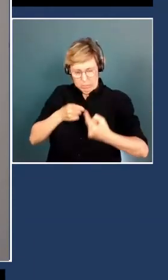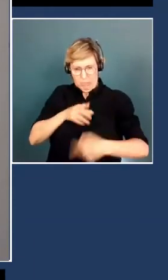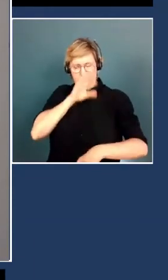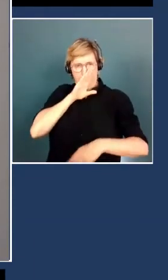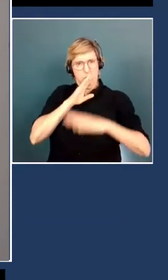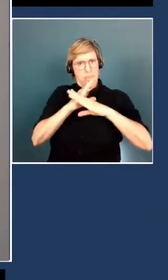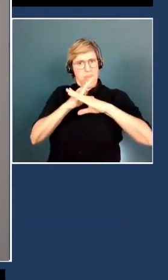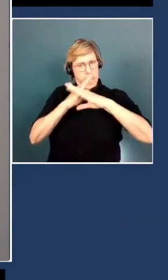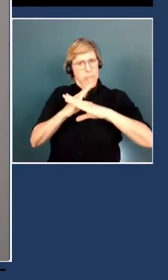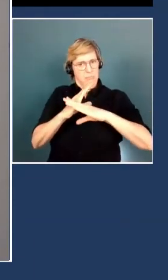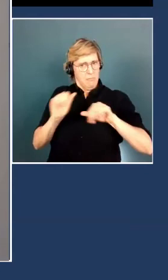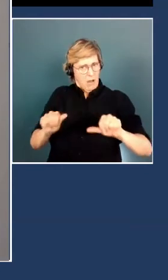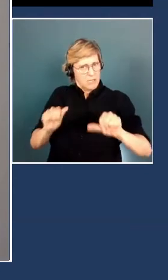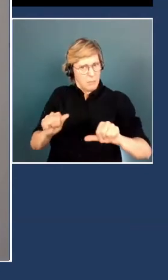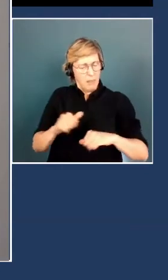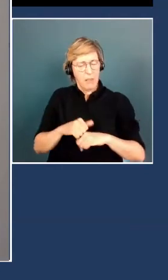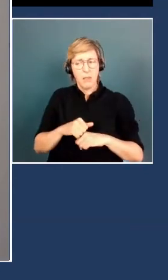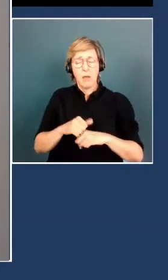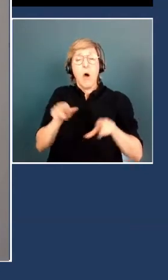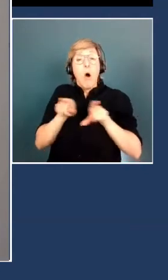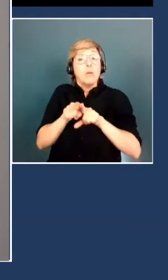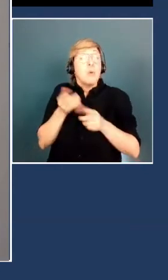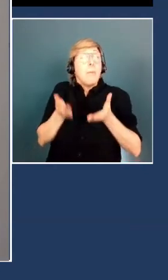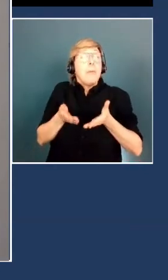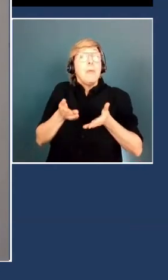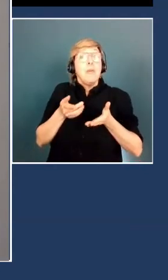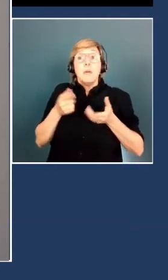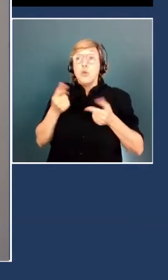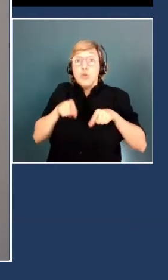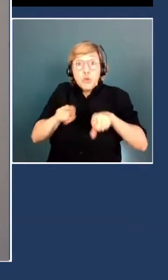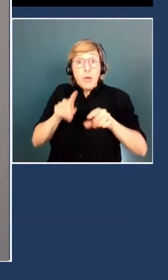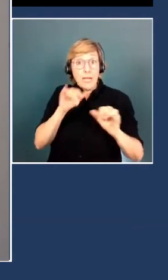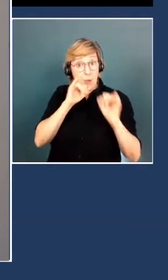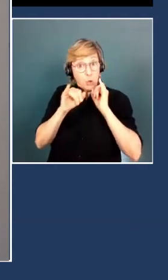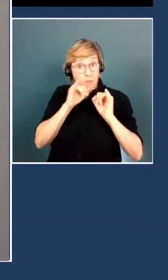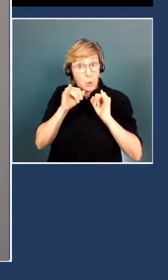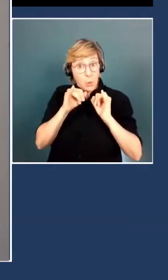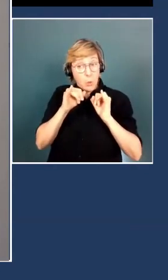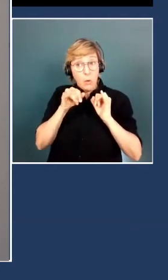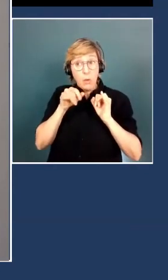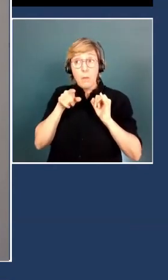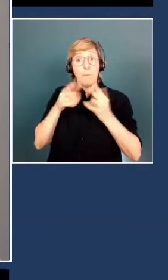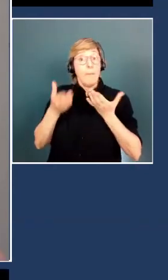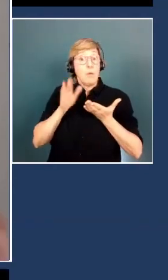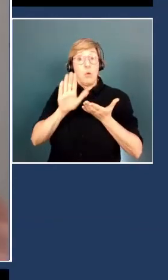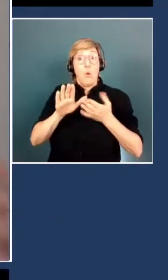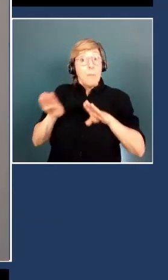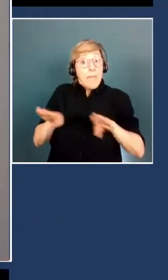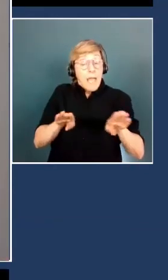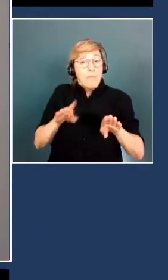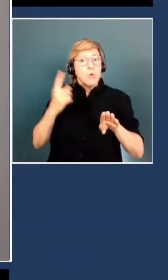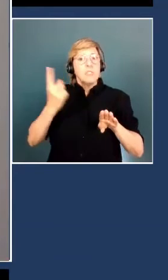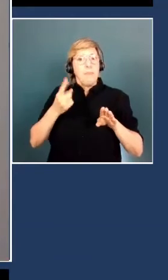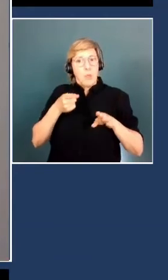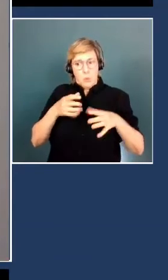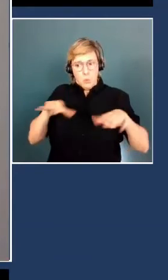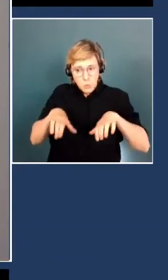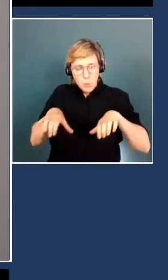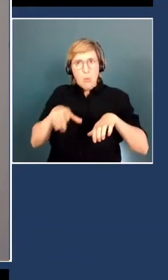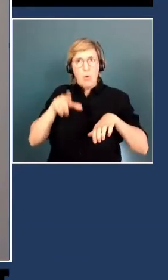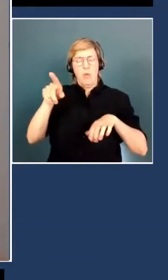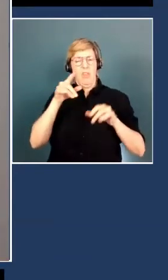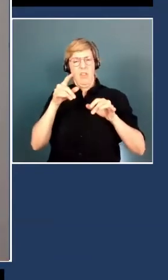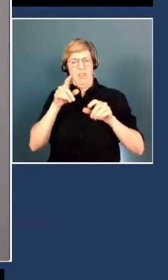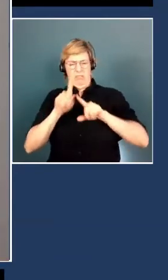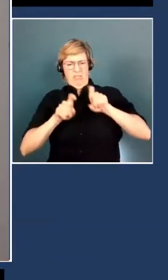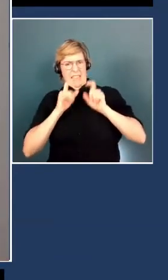may be things that you do during the interview that may lead to the interviewer being distracted, or now you're thinking about that maybe quirk you